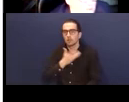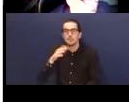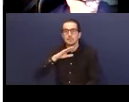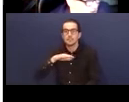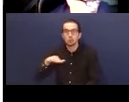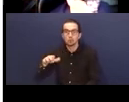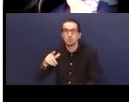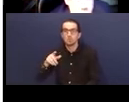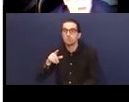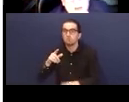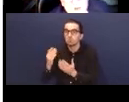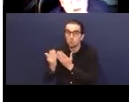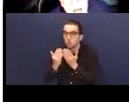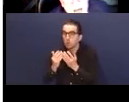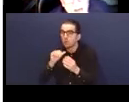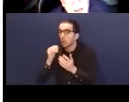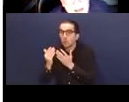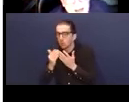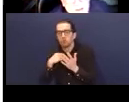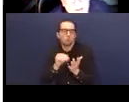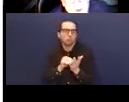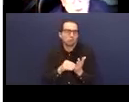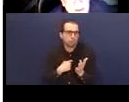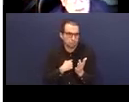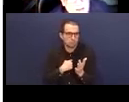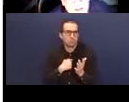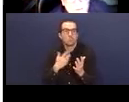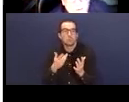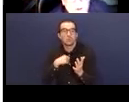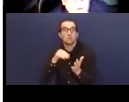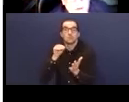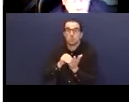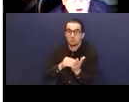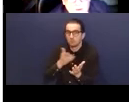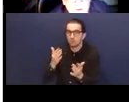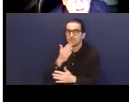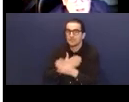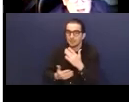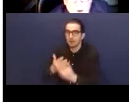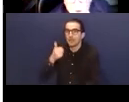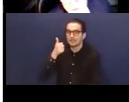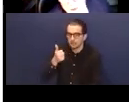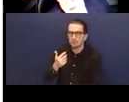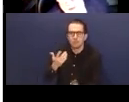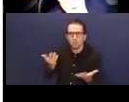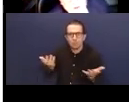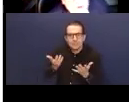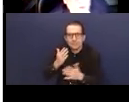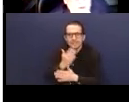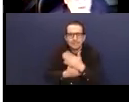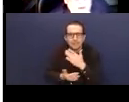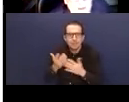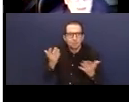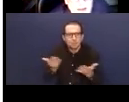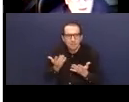of disability they've got, we can actually get data for school attendance for all children in the world, or if they're not in school at all.